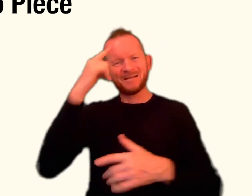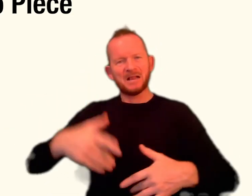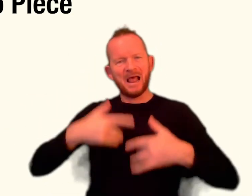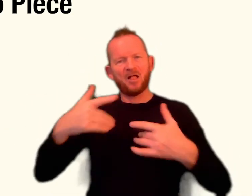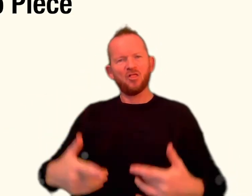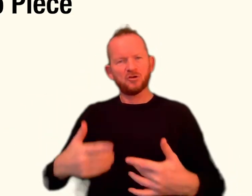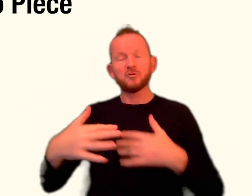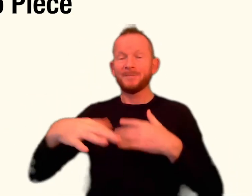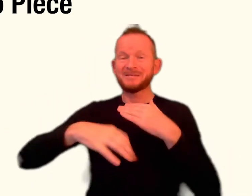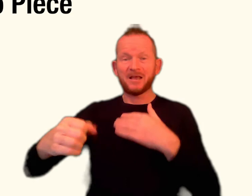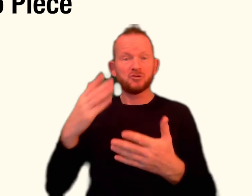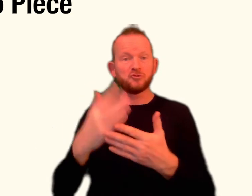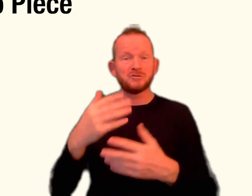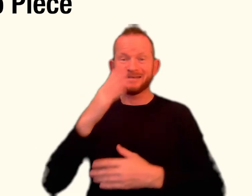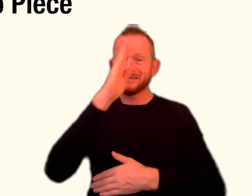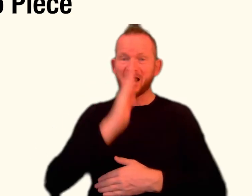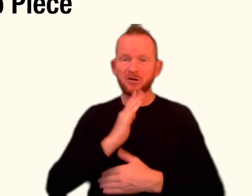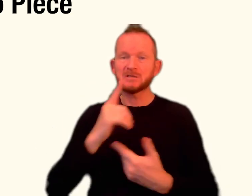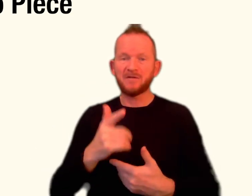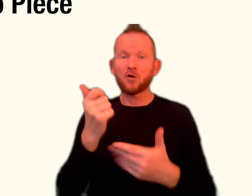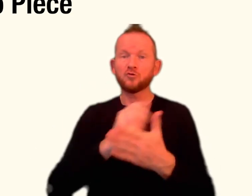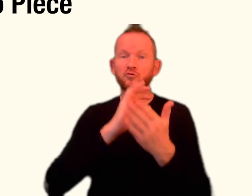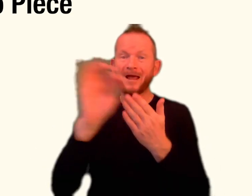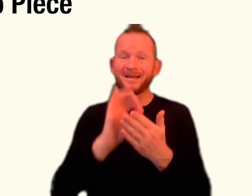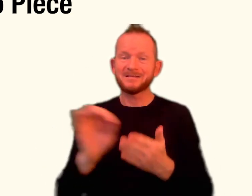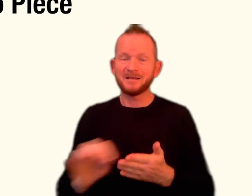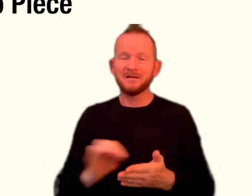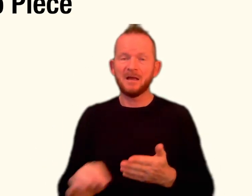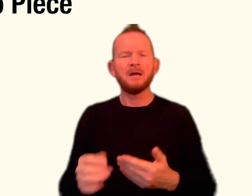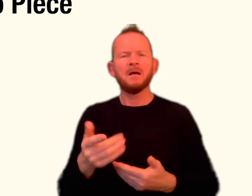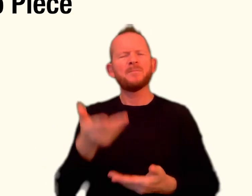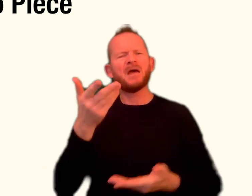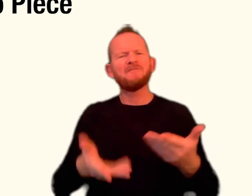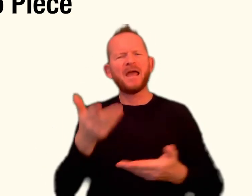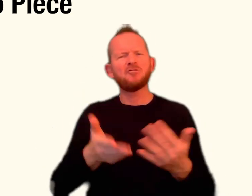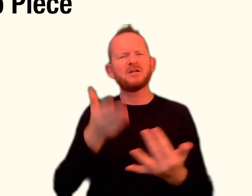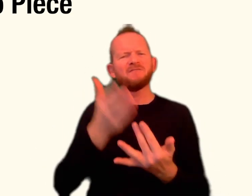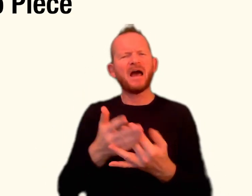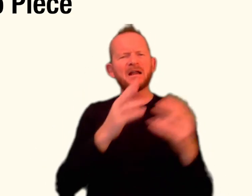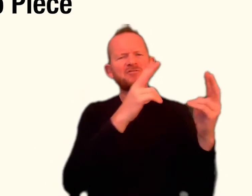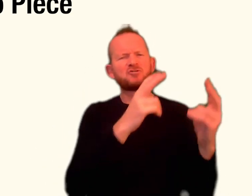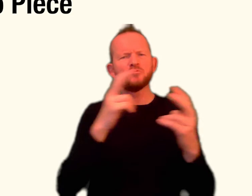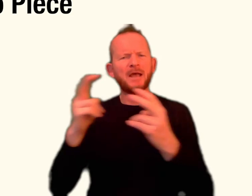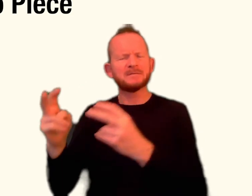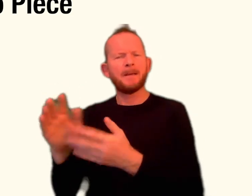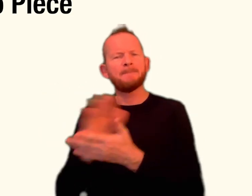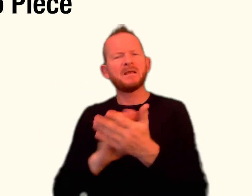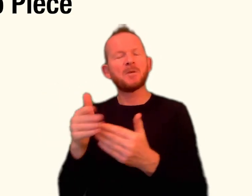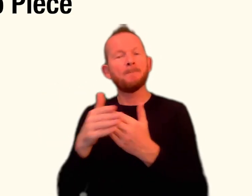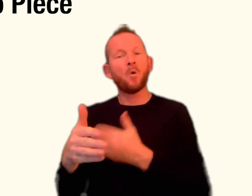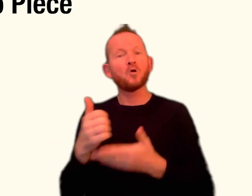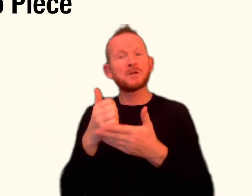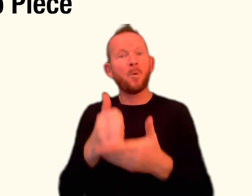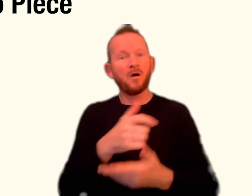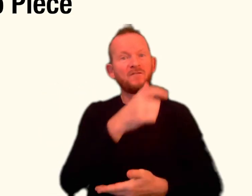just as seriously as good grades. If there were to be a fairer divide of subjects, then there would, as a result, be more support for students who